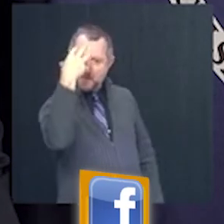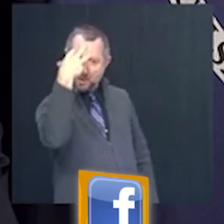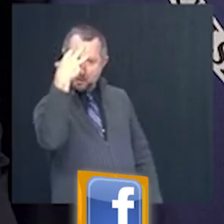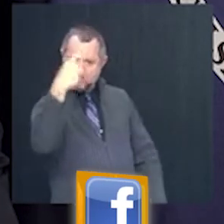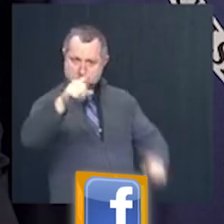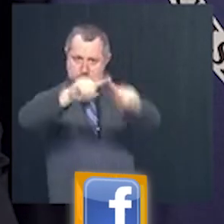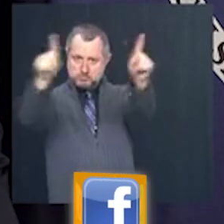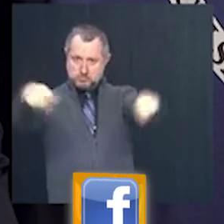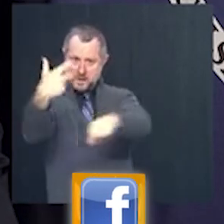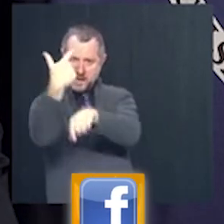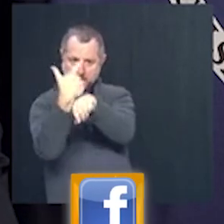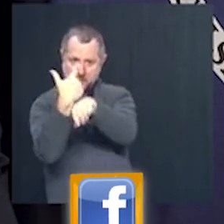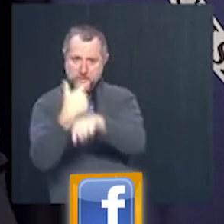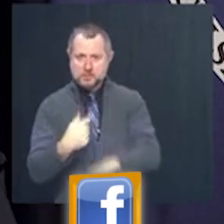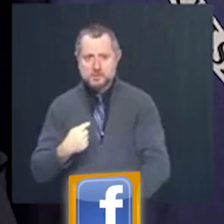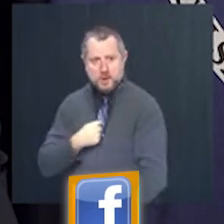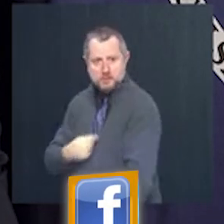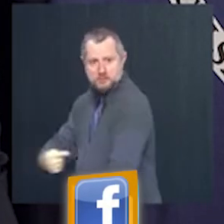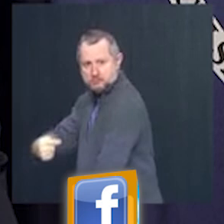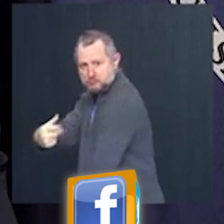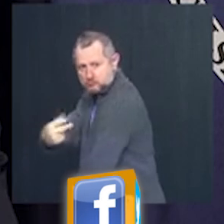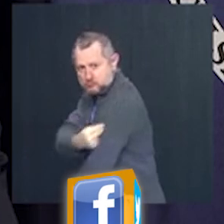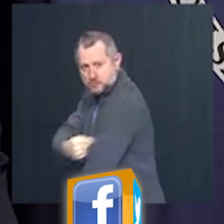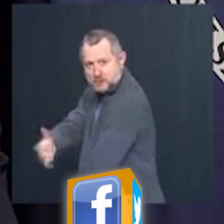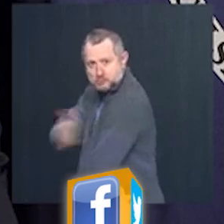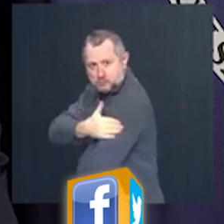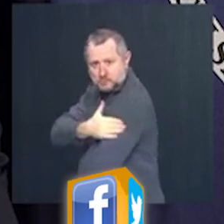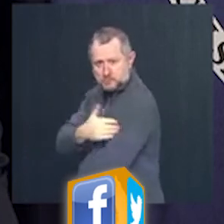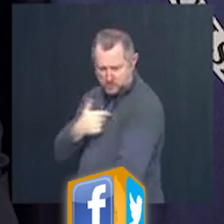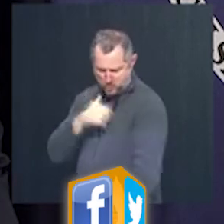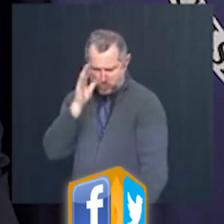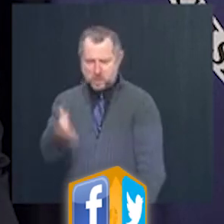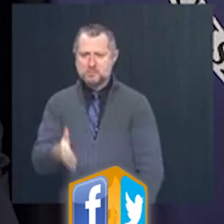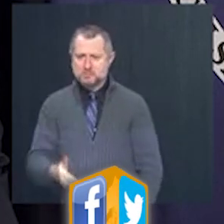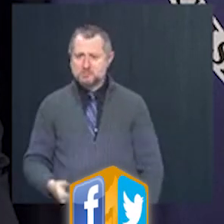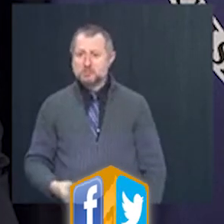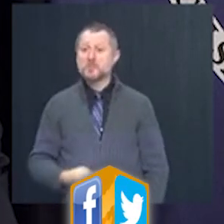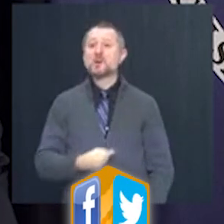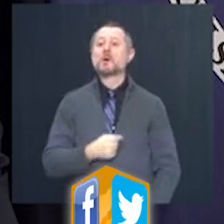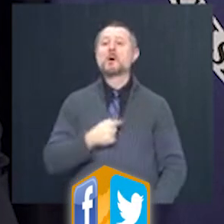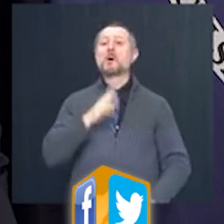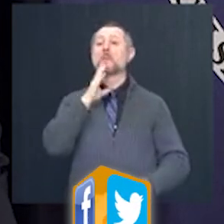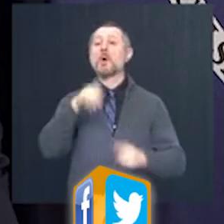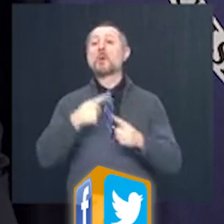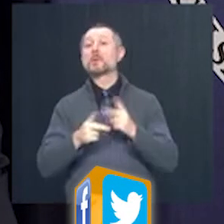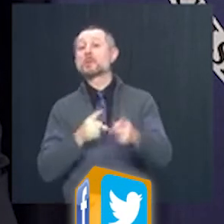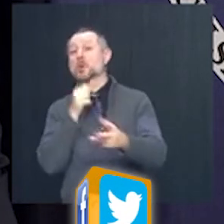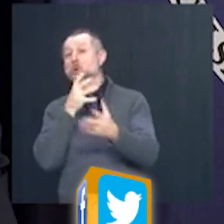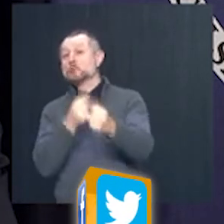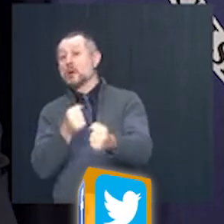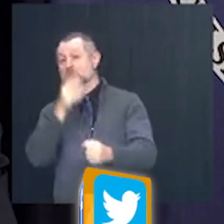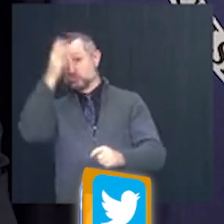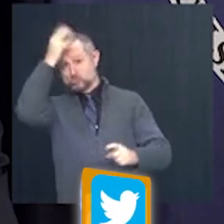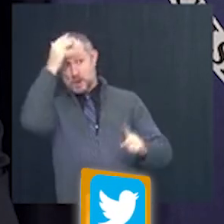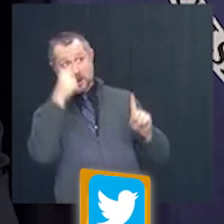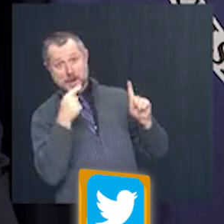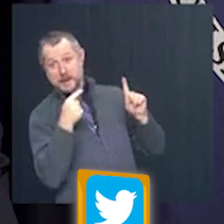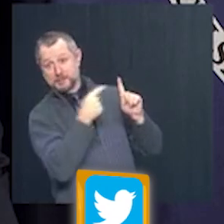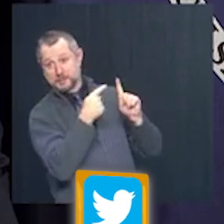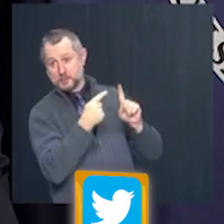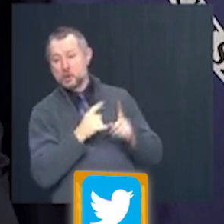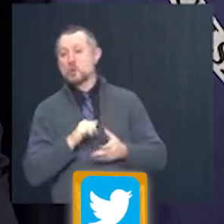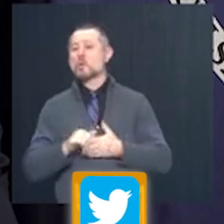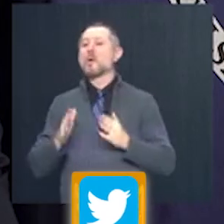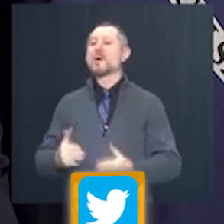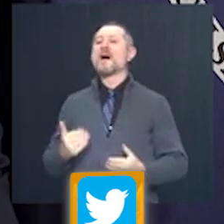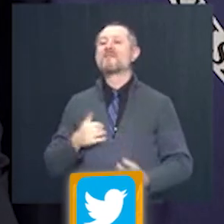Also, on that Trump skepticism, we added a New York State review panel headed